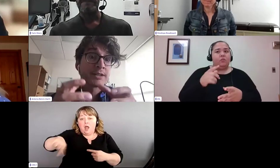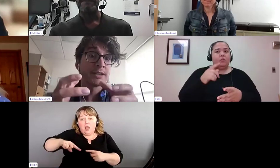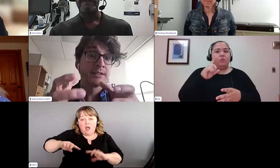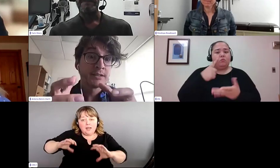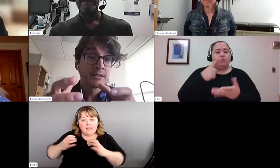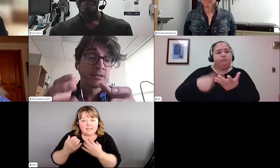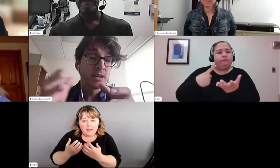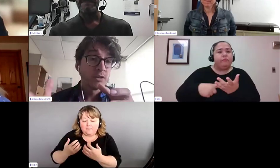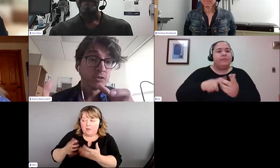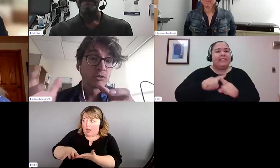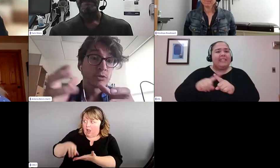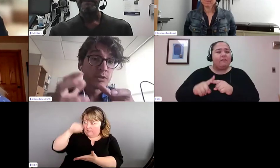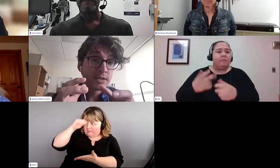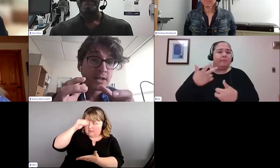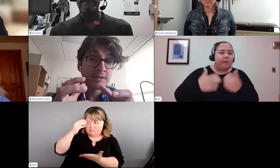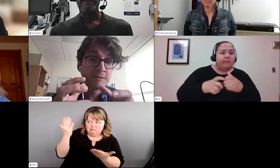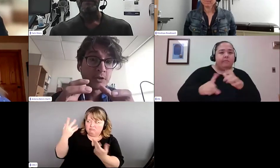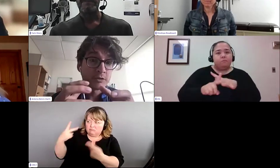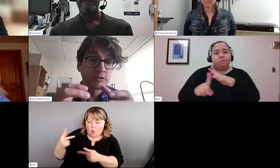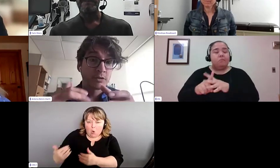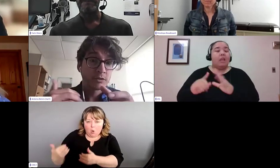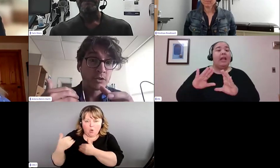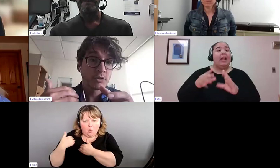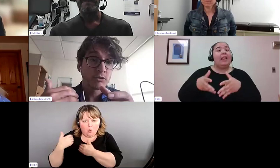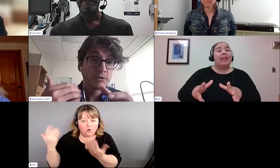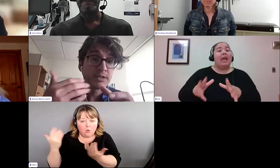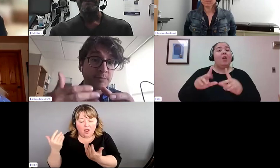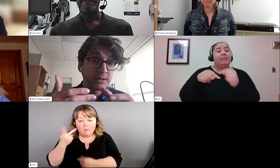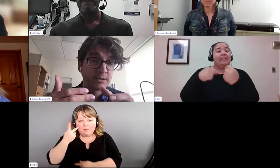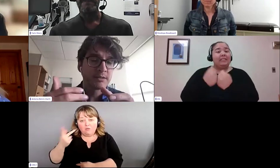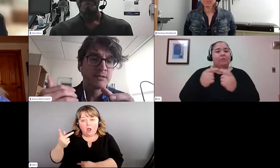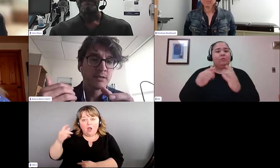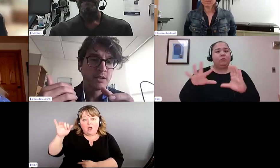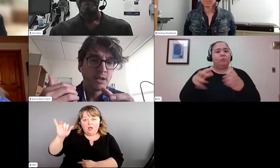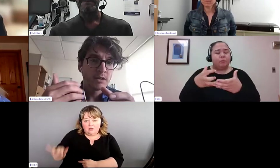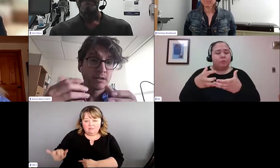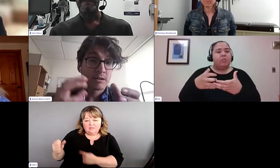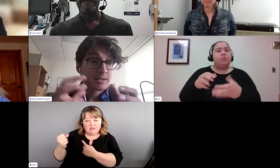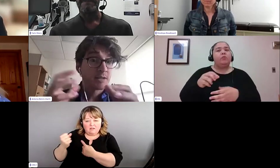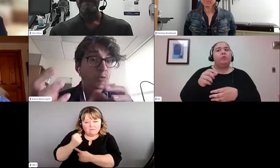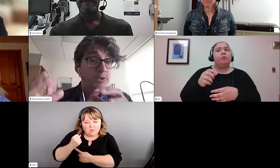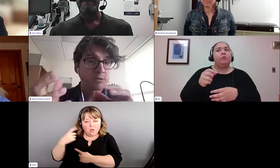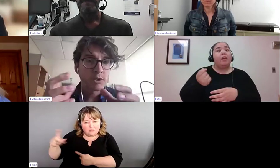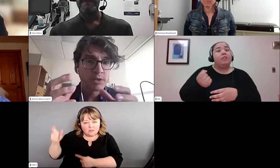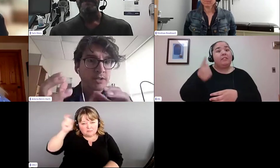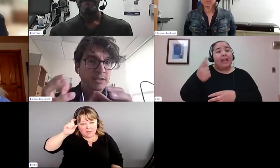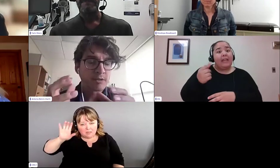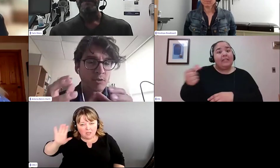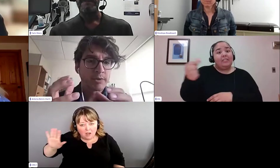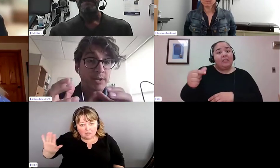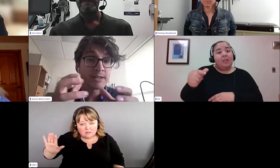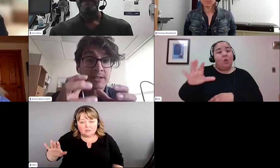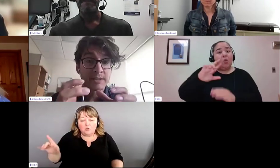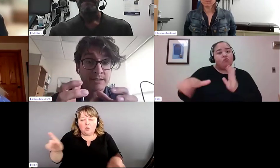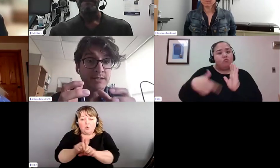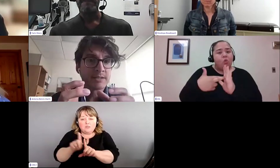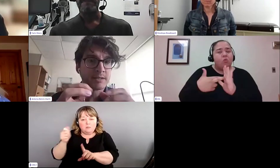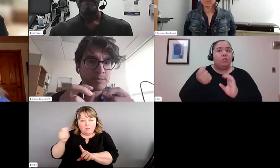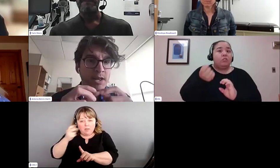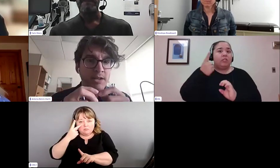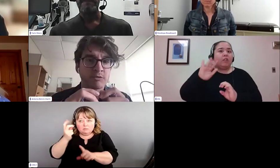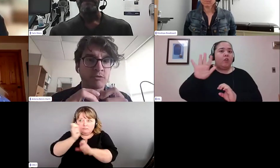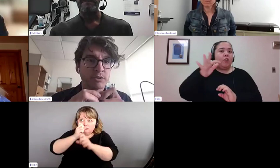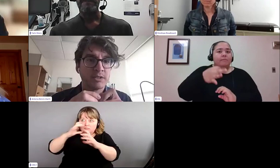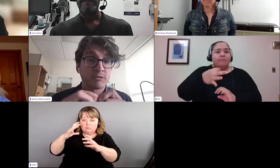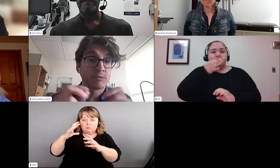situations completely. This allowed the team to get used to Ghislaine's role, to understand all the strength of her expertise, to